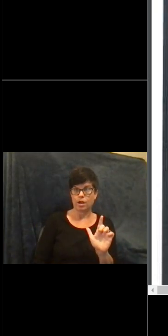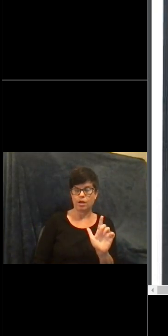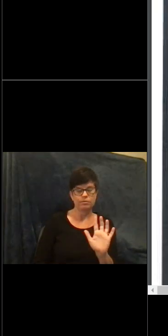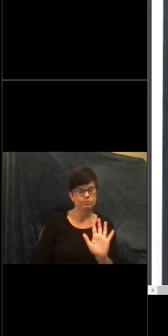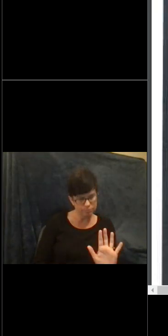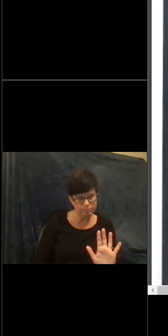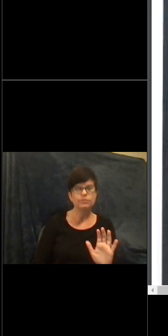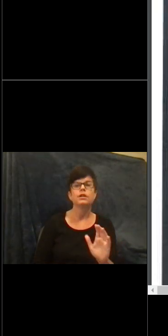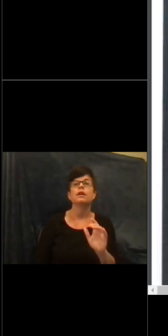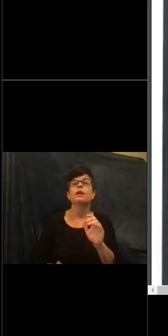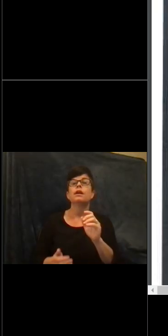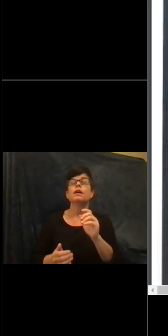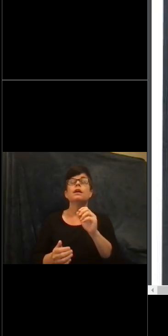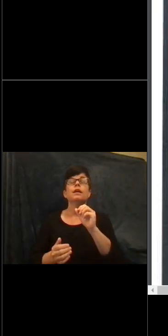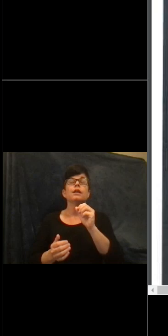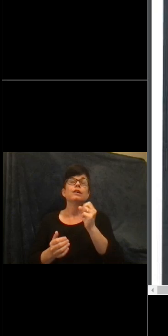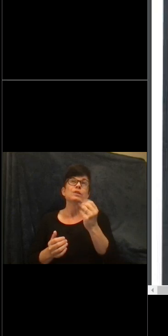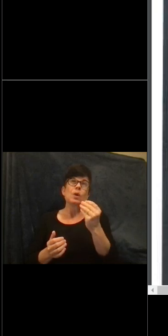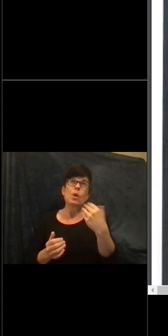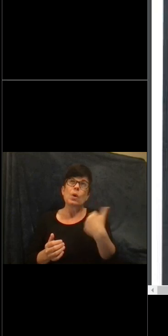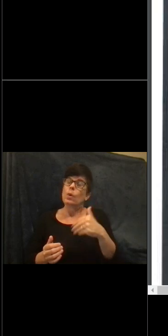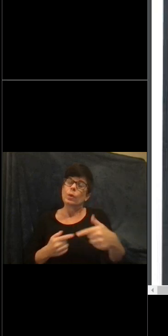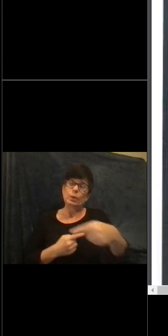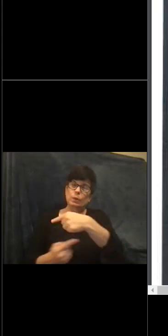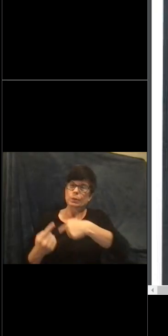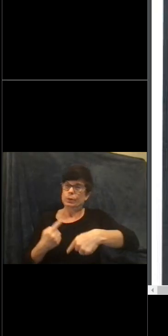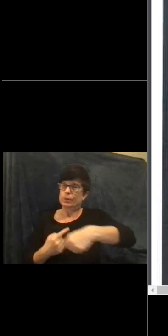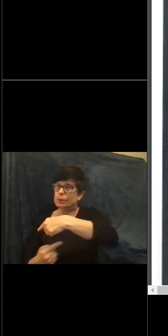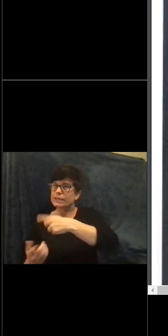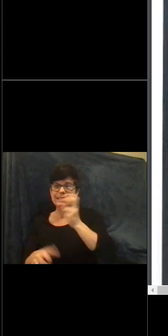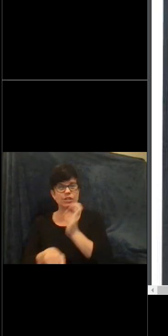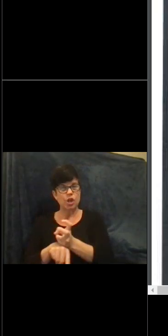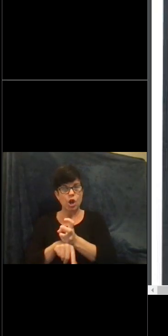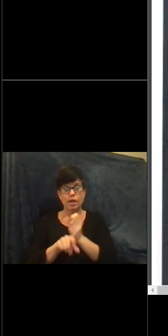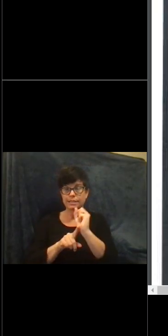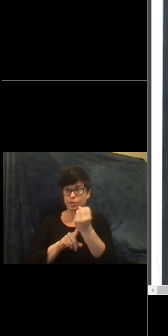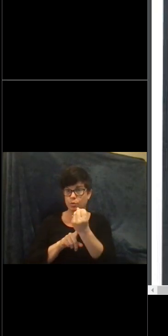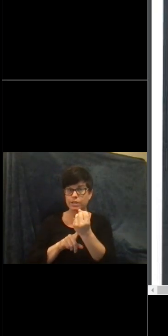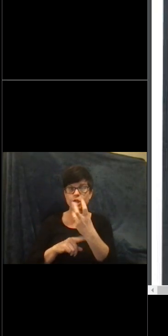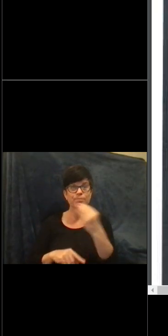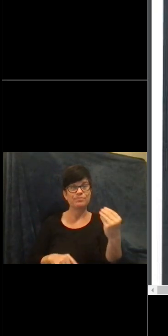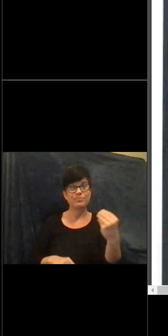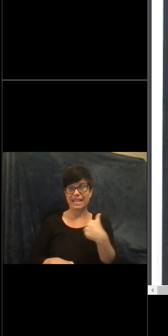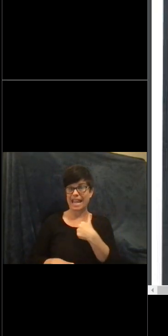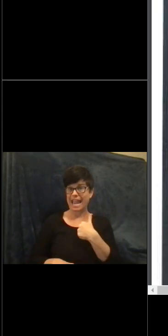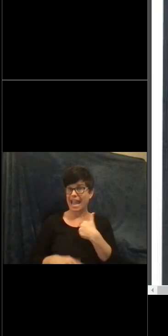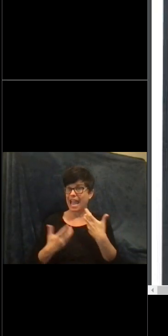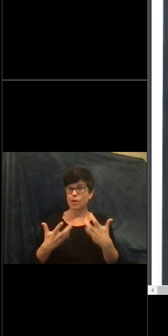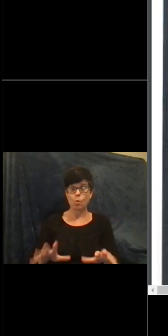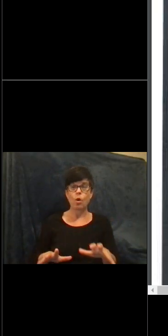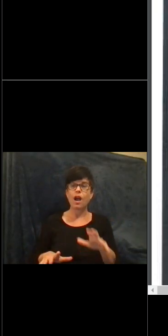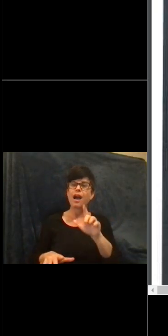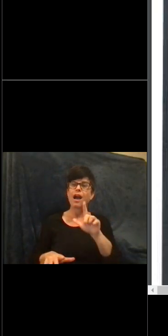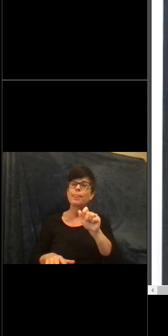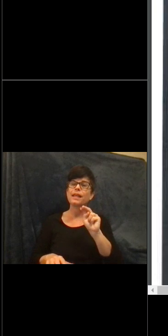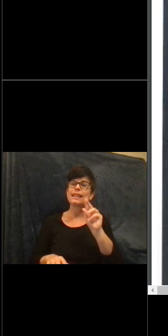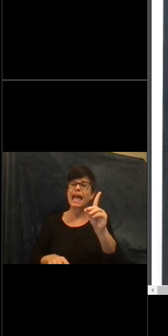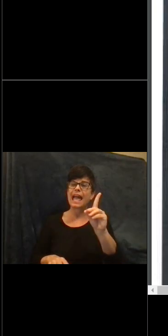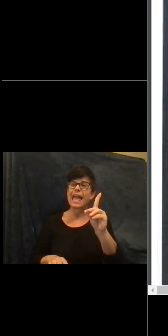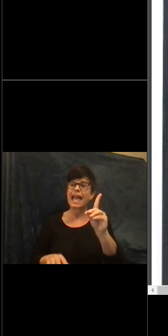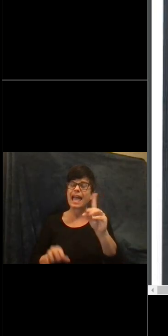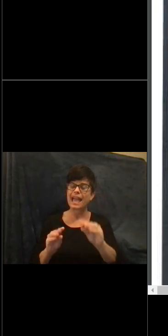kind of in a catch-22 situation. And at the same time, I can tell you, I don't want that land vacant because sitting